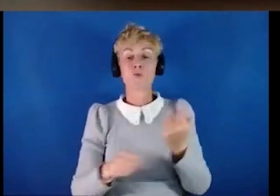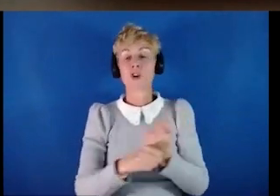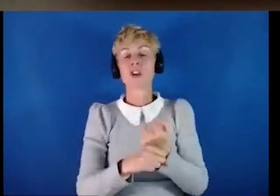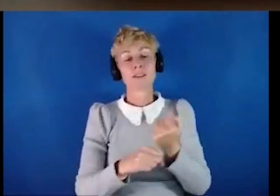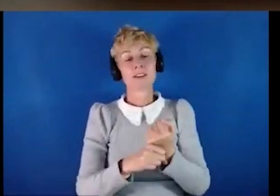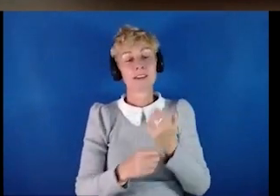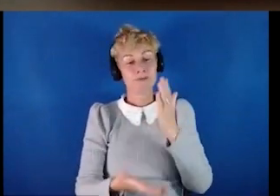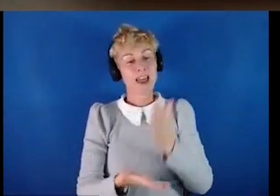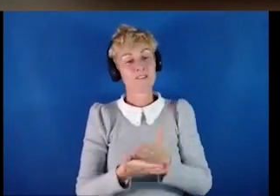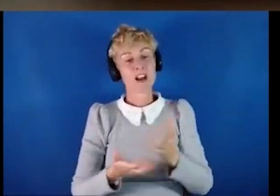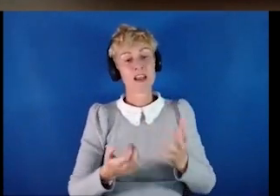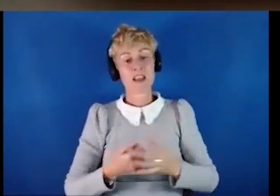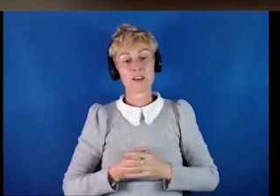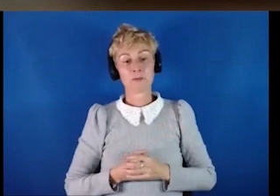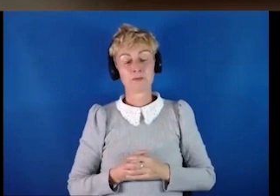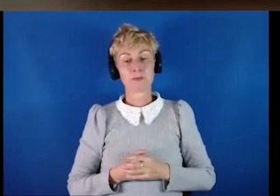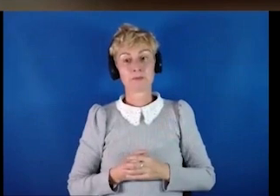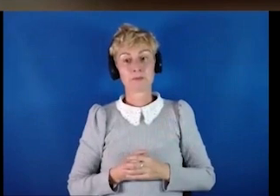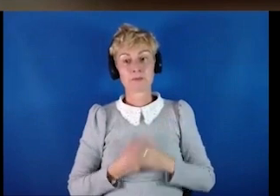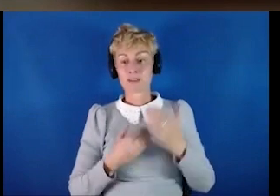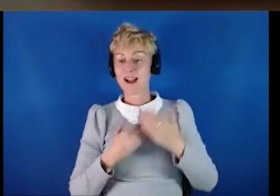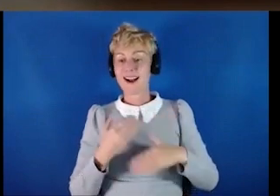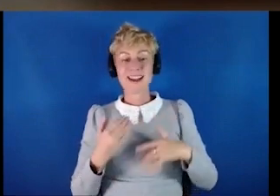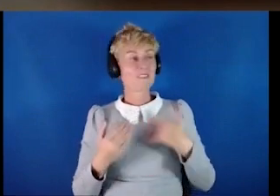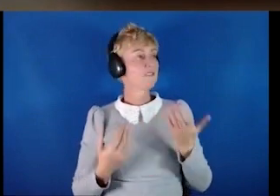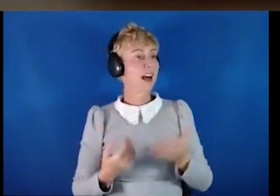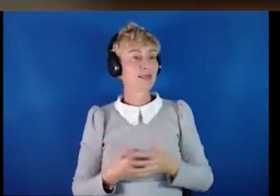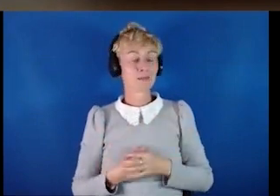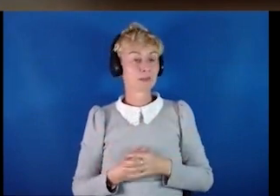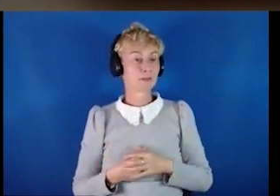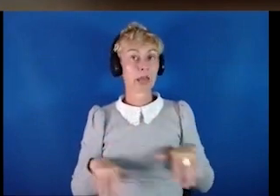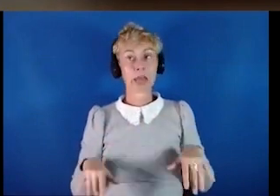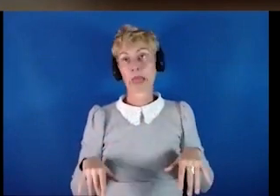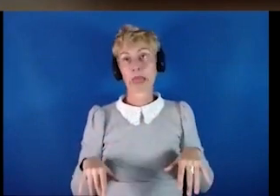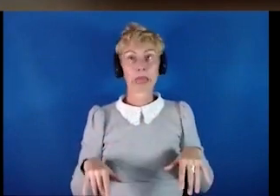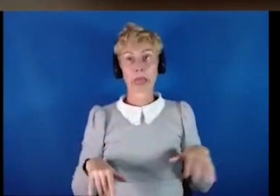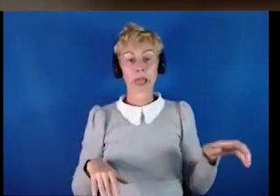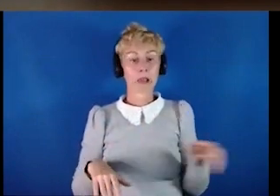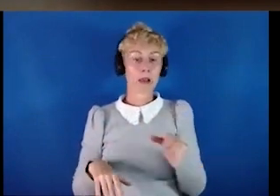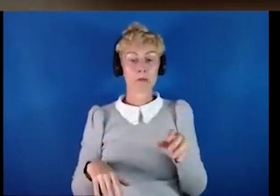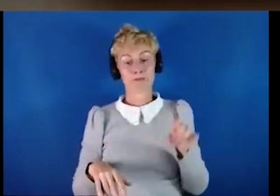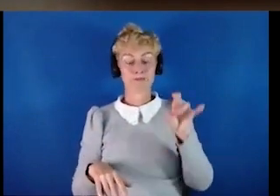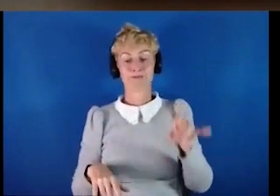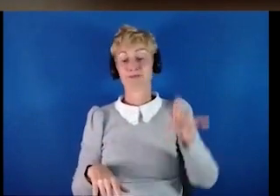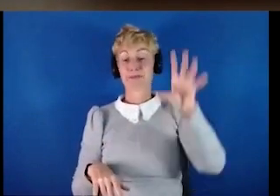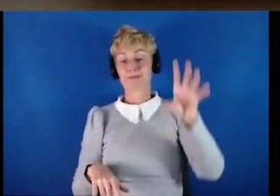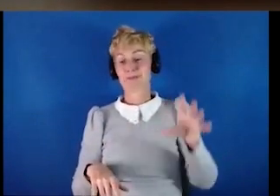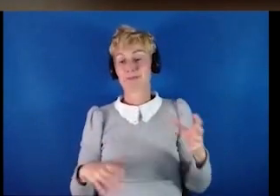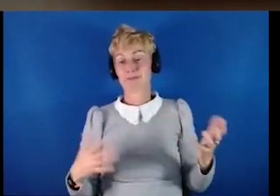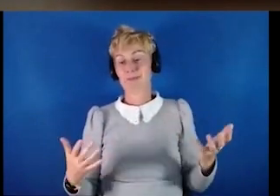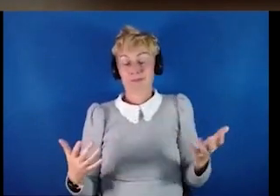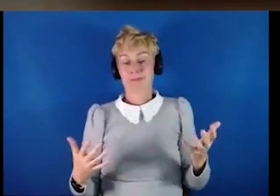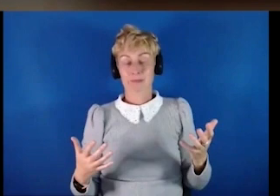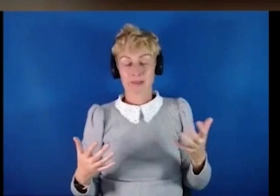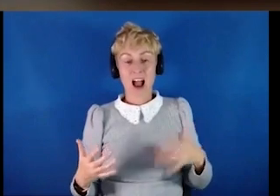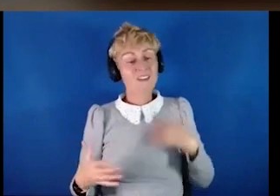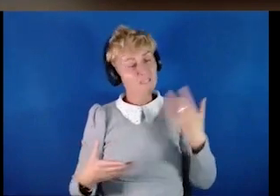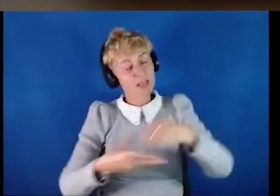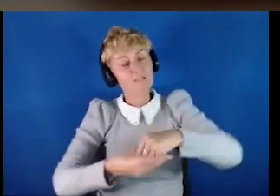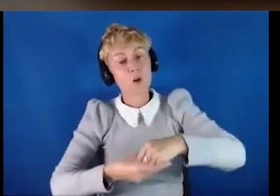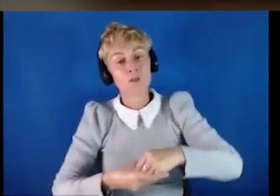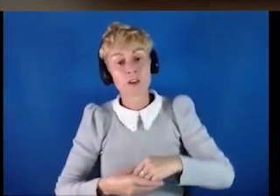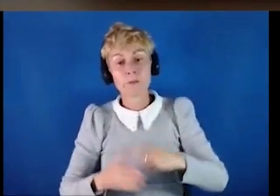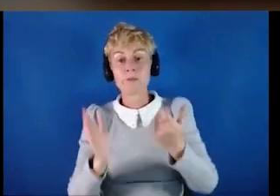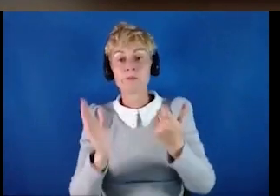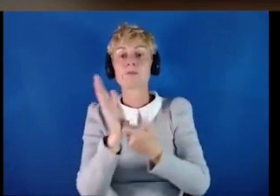I've felt where I've been just brought in to rubber stamp things. What about you, Rick?